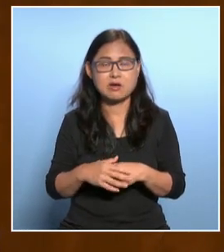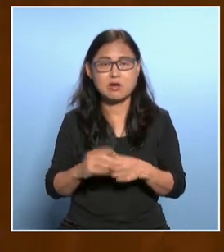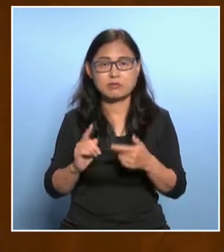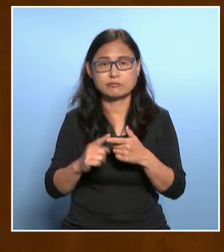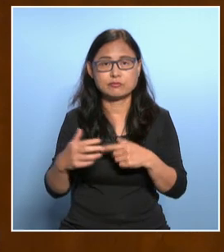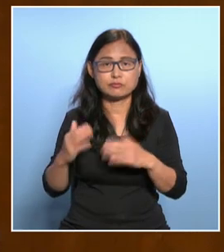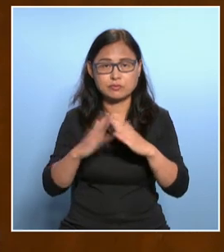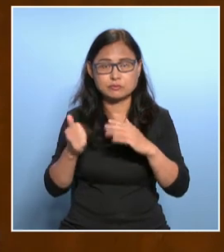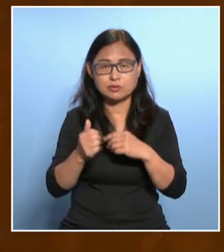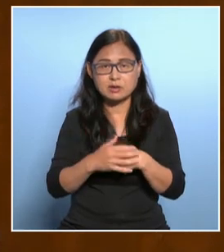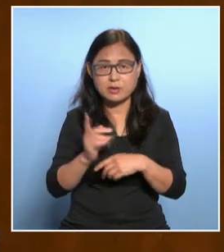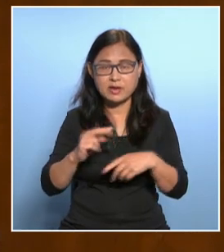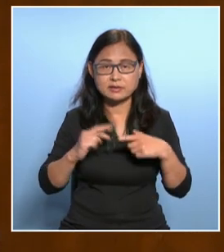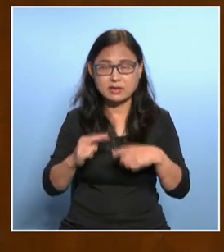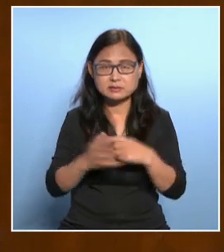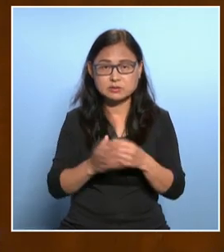Undersecretary,